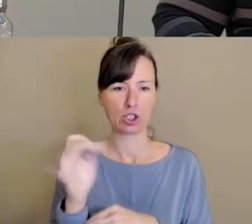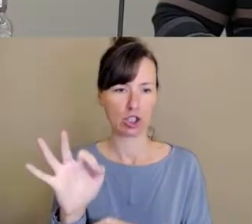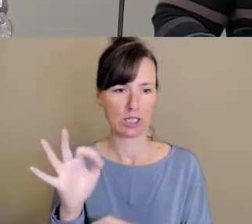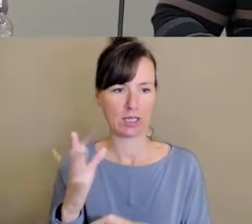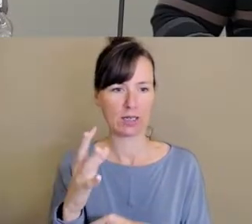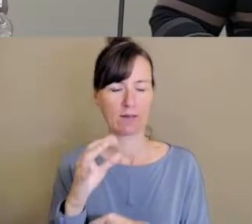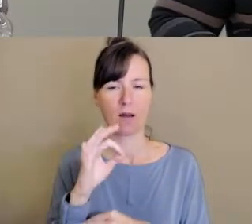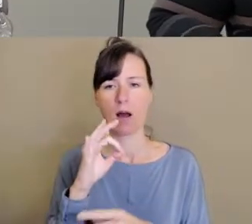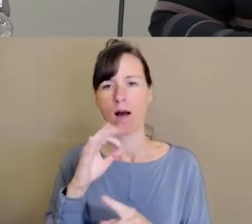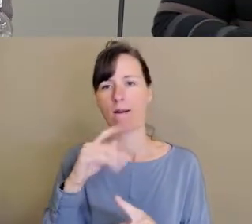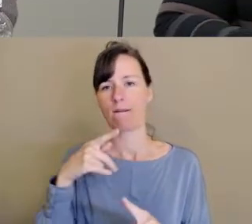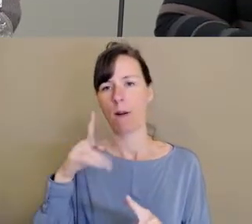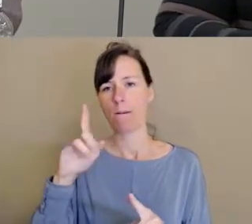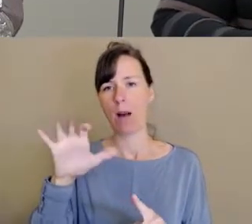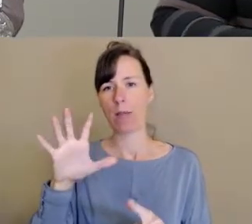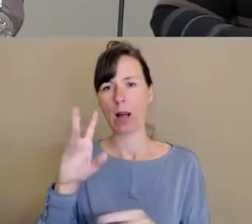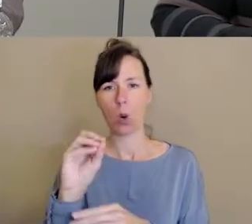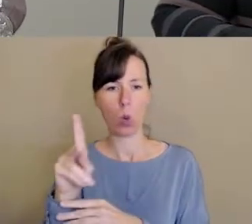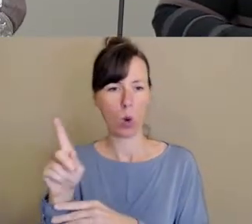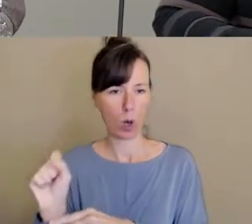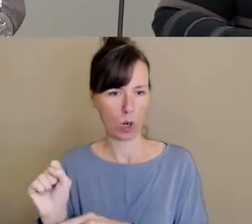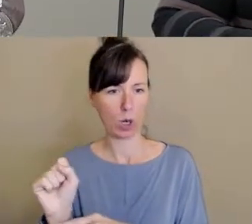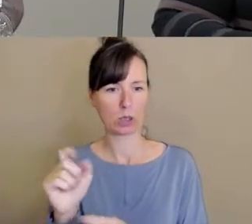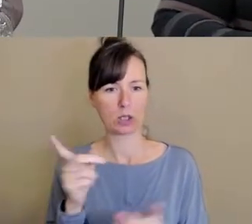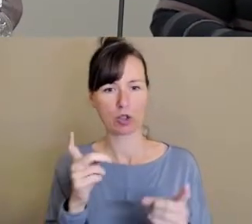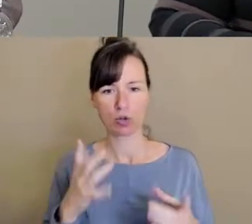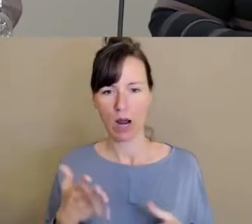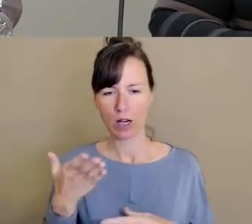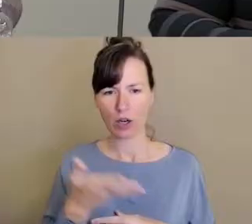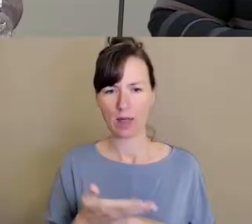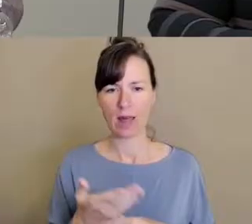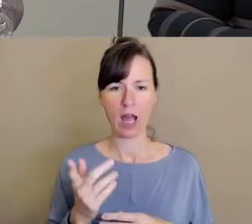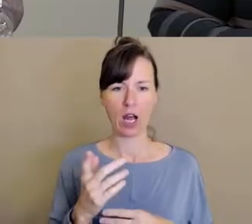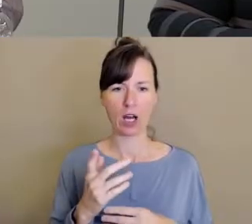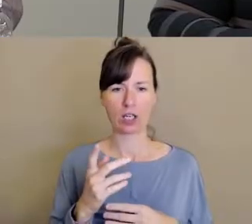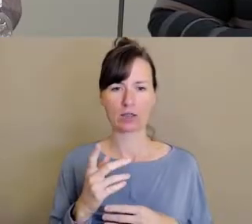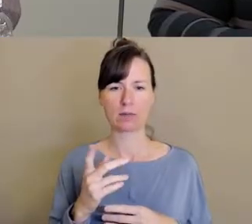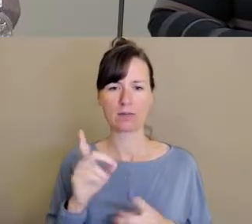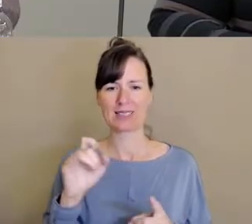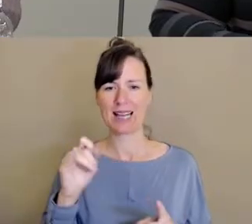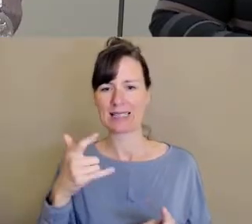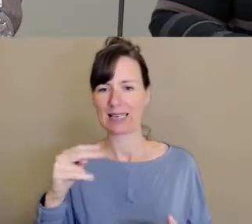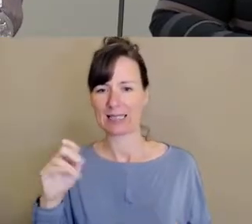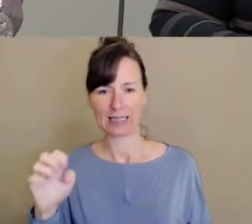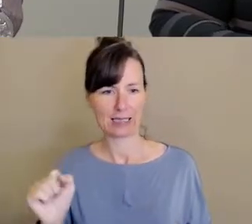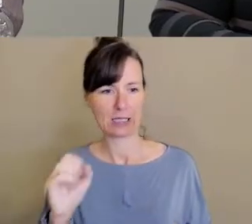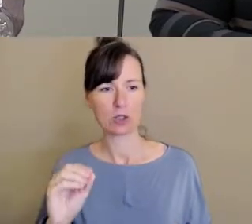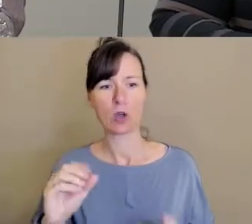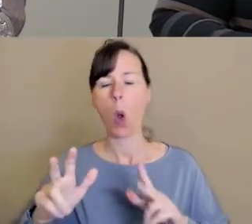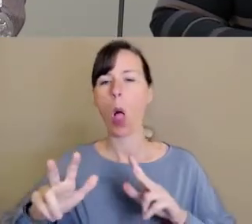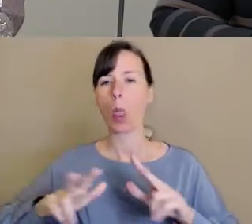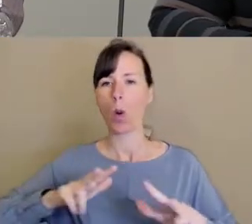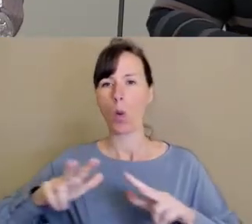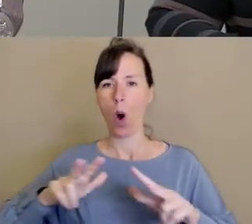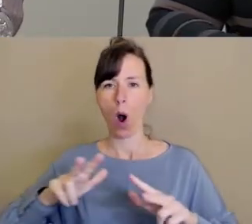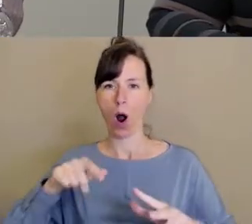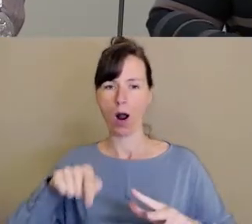designees. So that walk is scheduled to happen during that week. Mayor and Council, I will